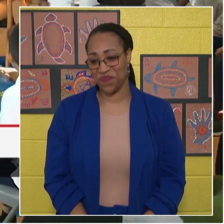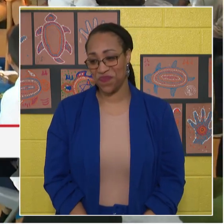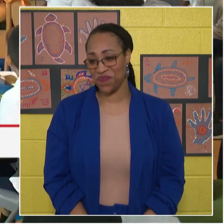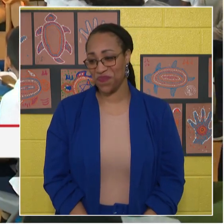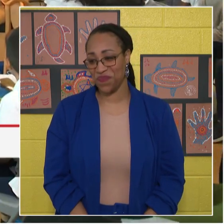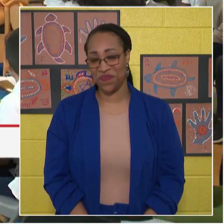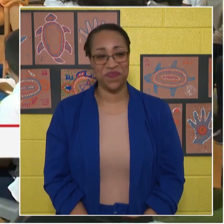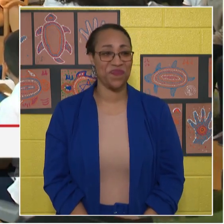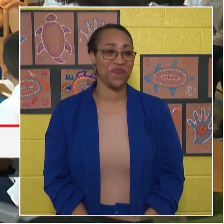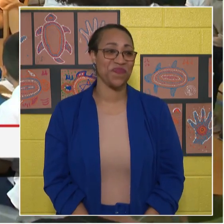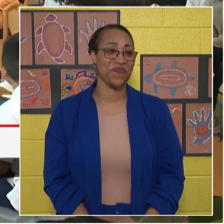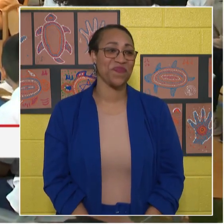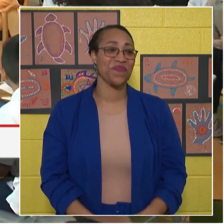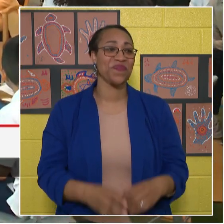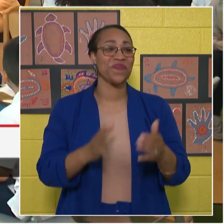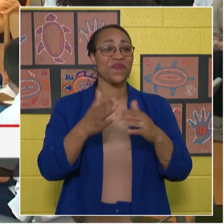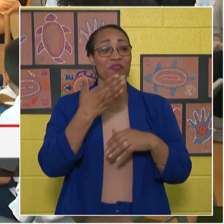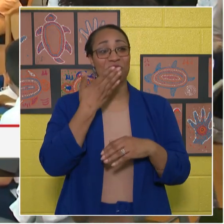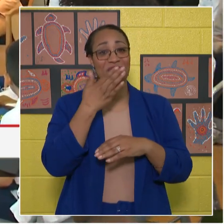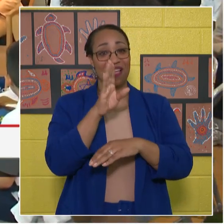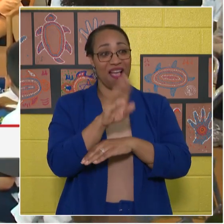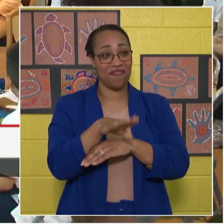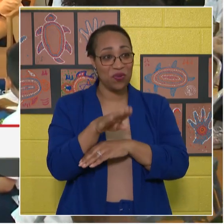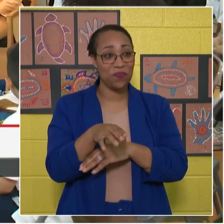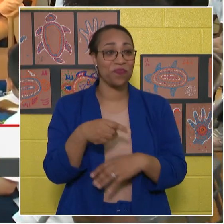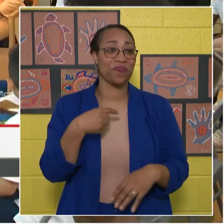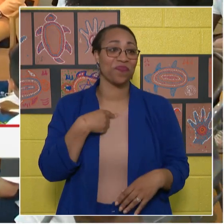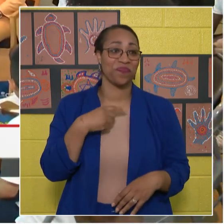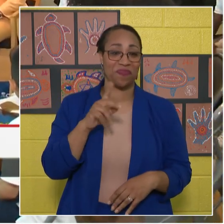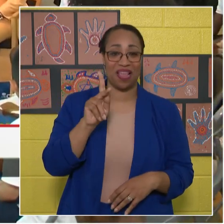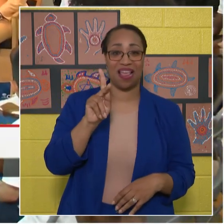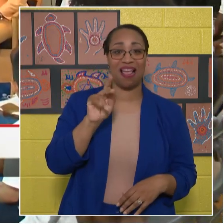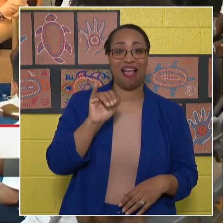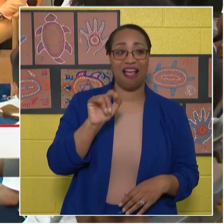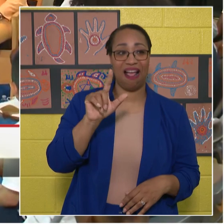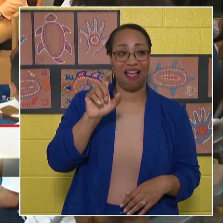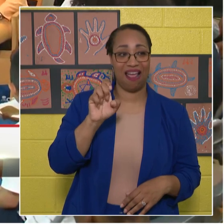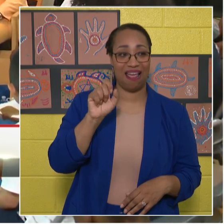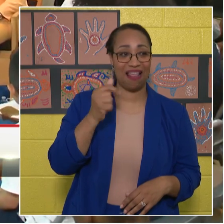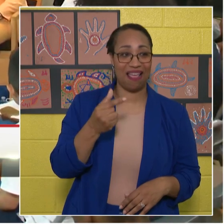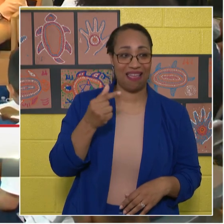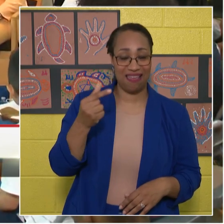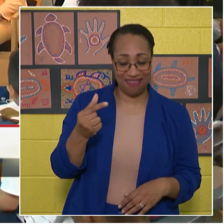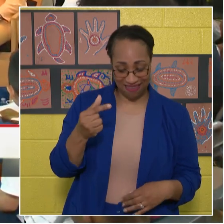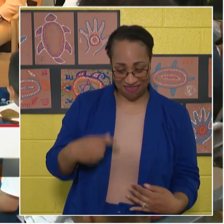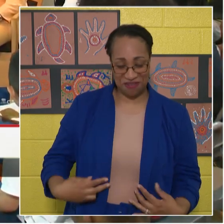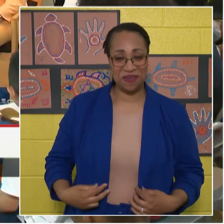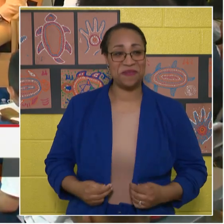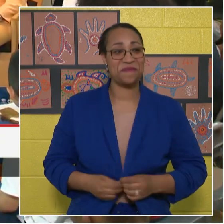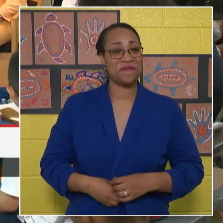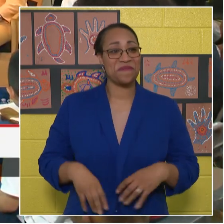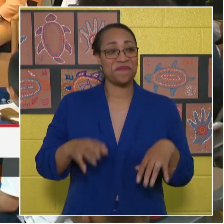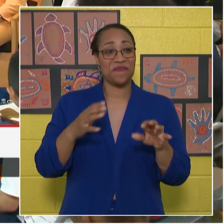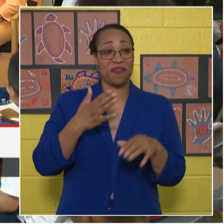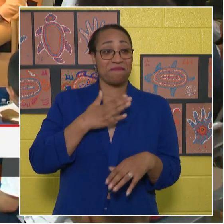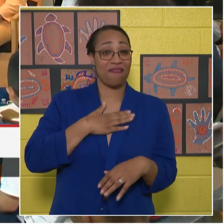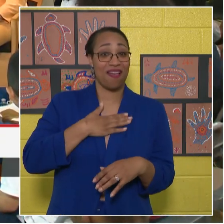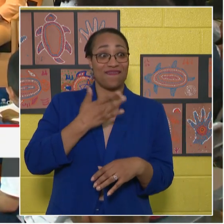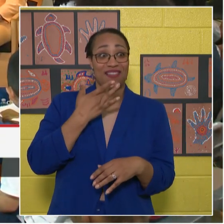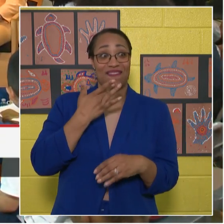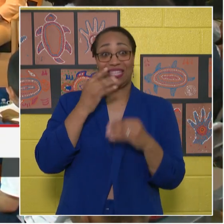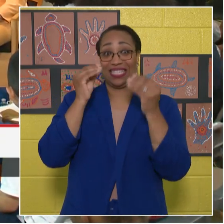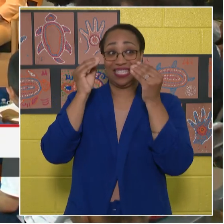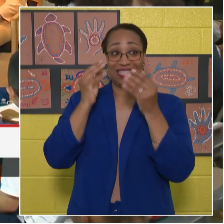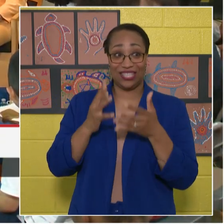Good afternoon. My name is Kylie Addison. I am in Mrs. Wolf's homeroom. I know my favorite teacher is Miss